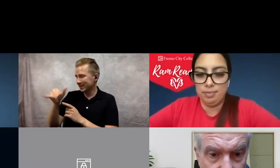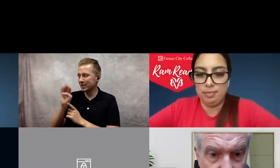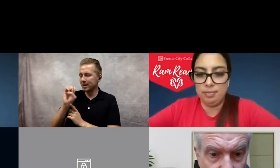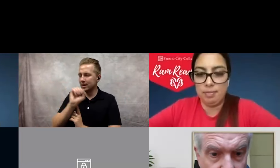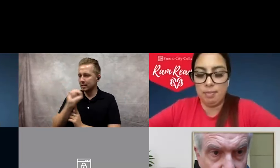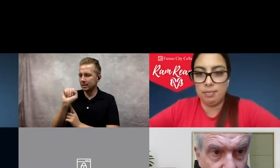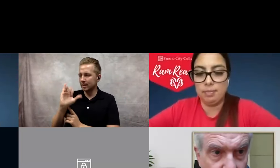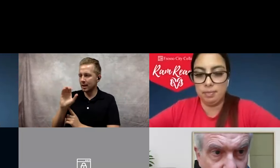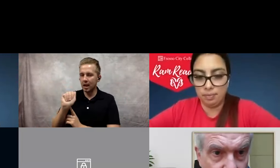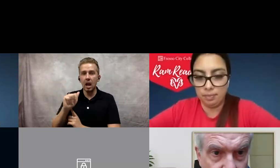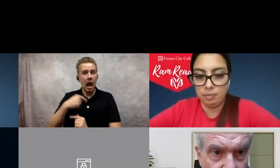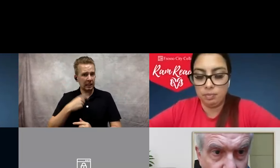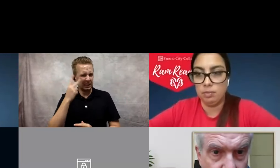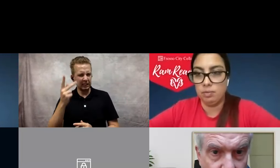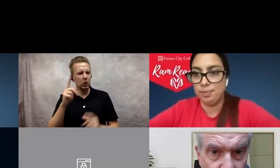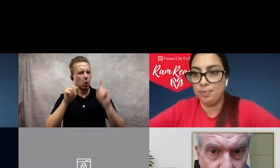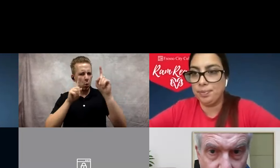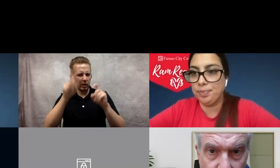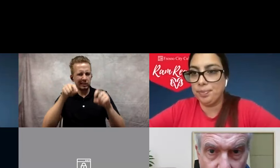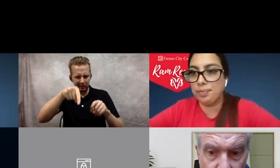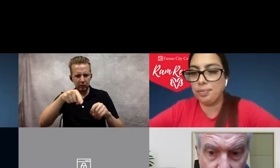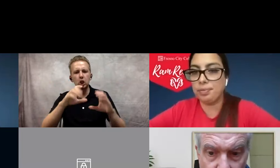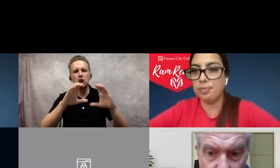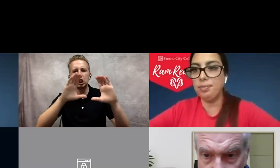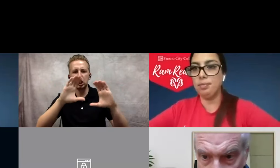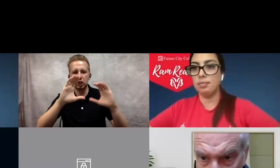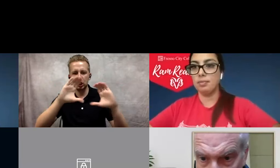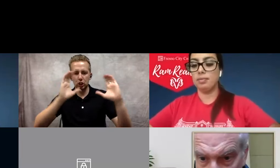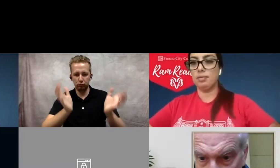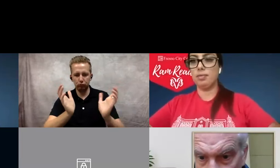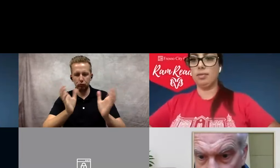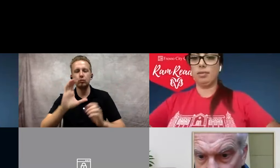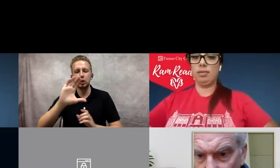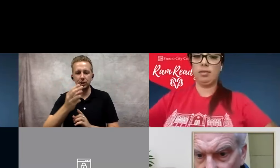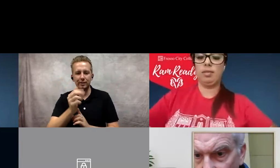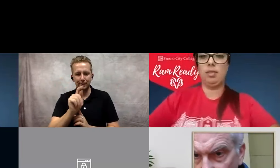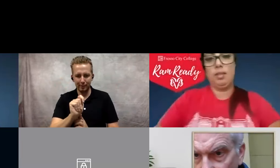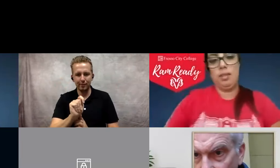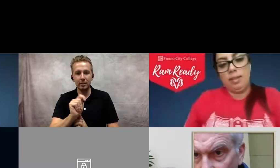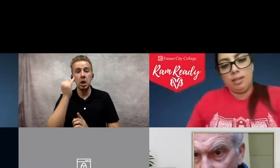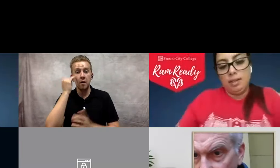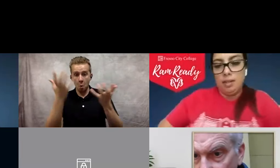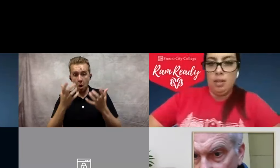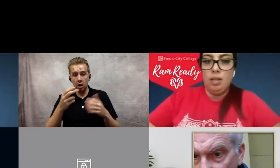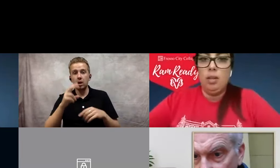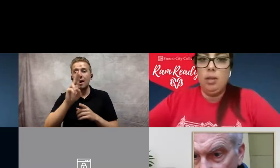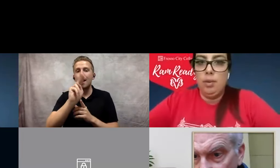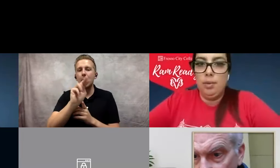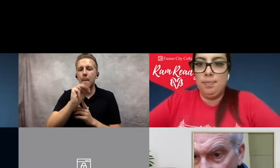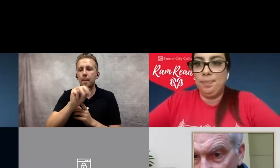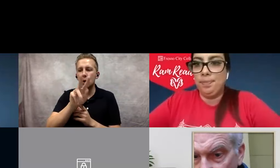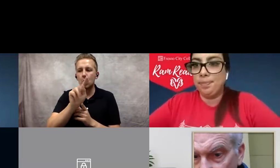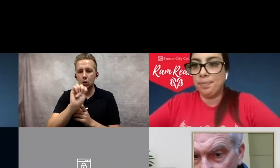getting some questions in the chat, so we're going to answer the questions in the chat. And then if you would like to unmute yourself, please raise your hand, and then we'll go ahead and answer